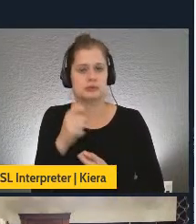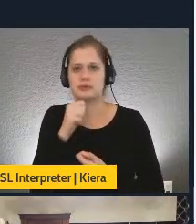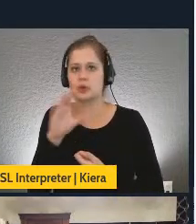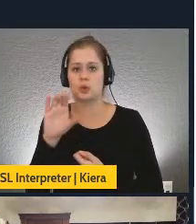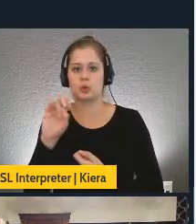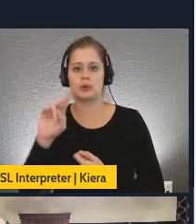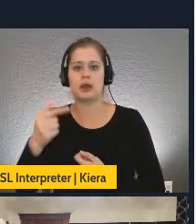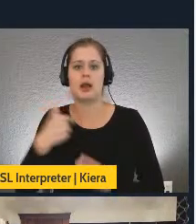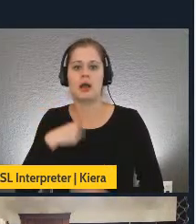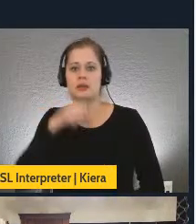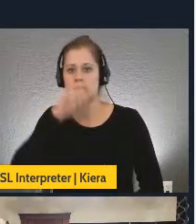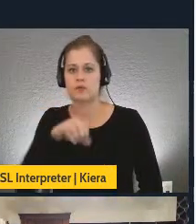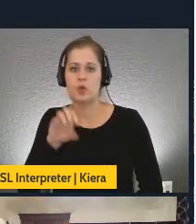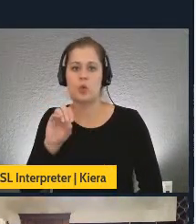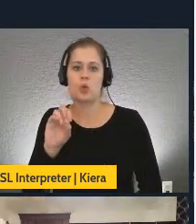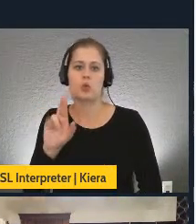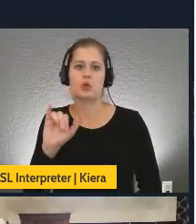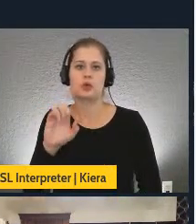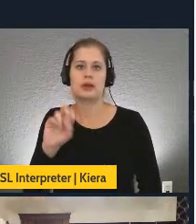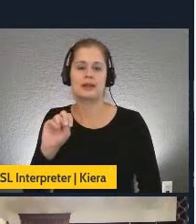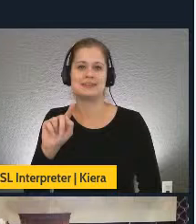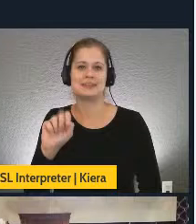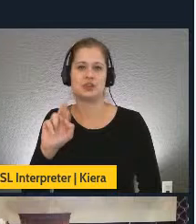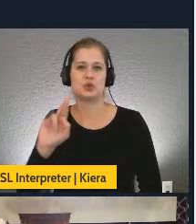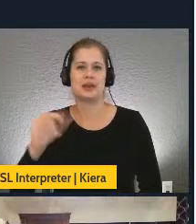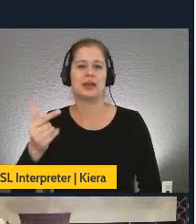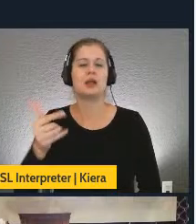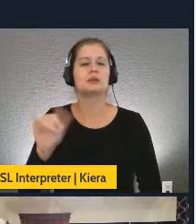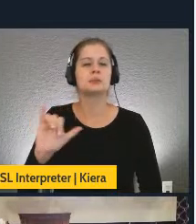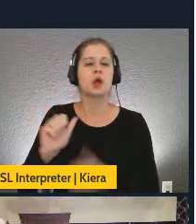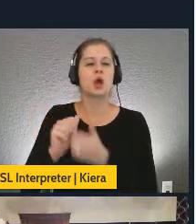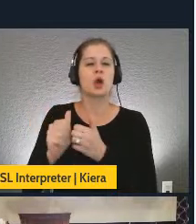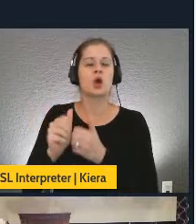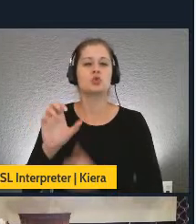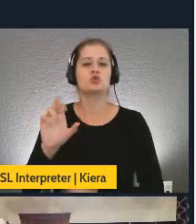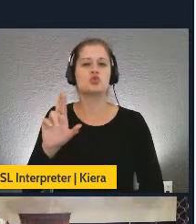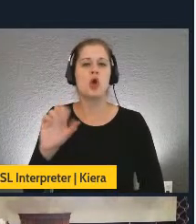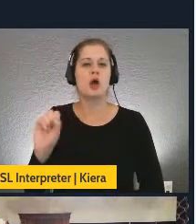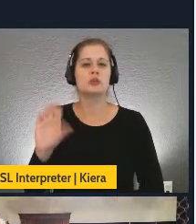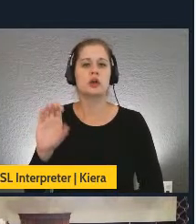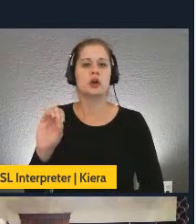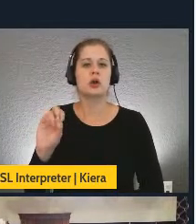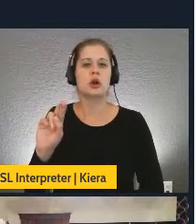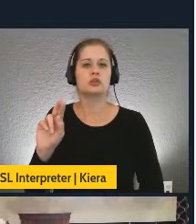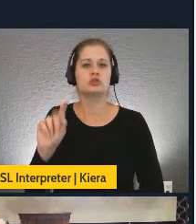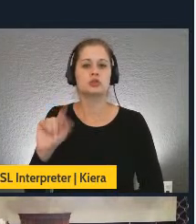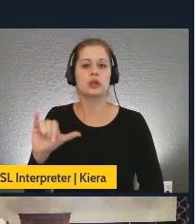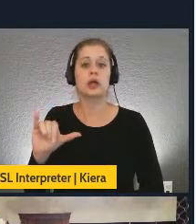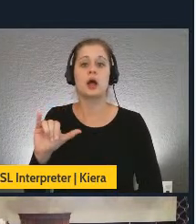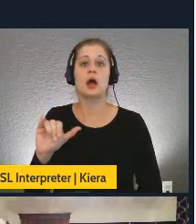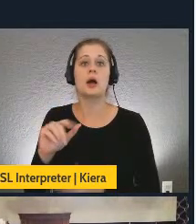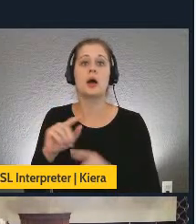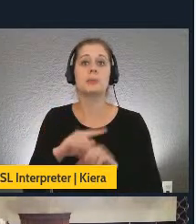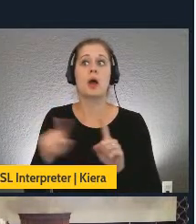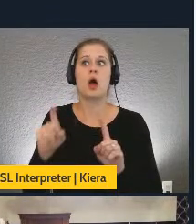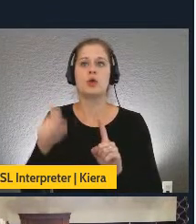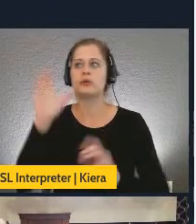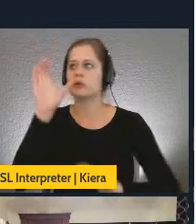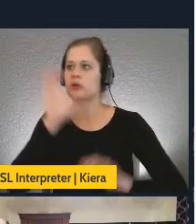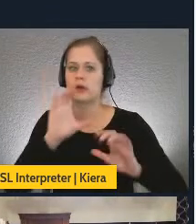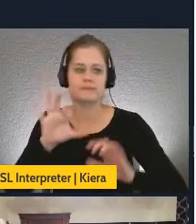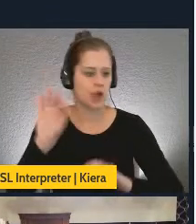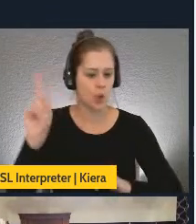not familiar, it's essentially cross-country, but you have to find the finish line with a map and a compass.